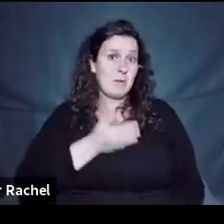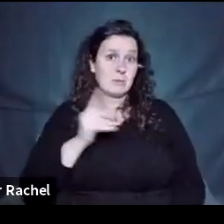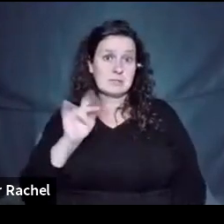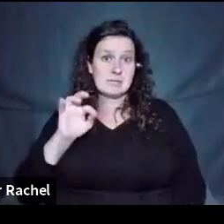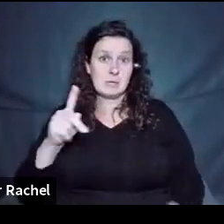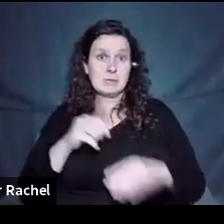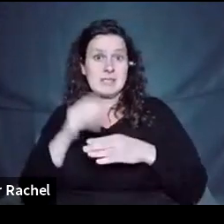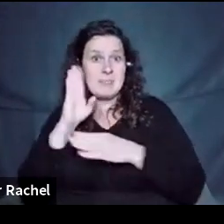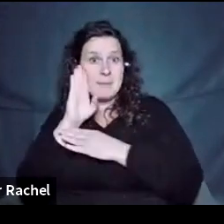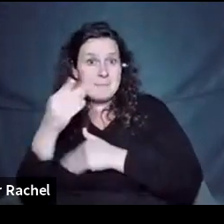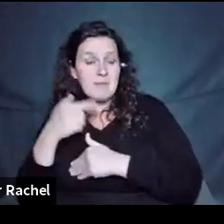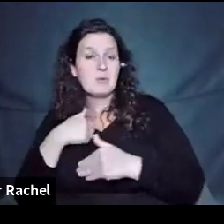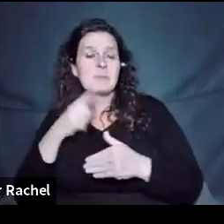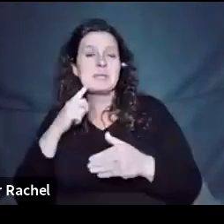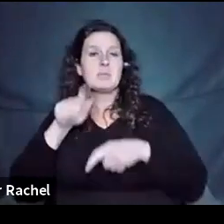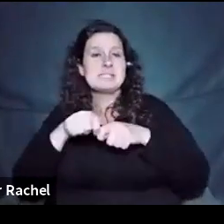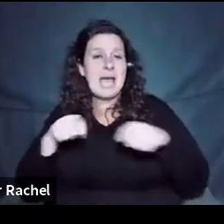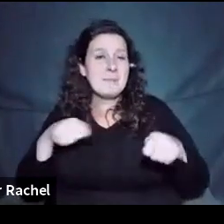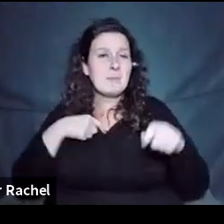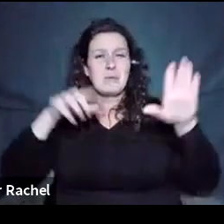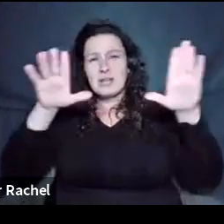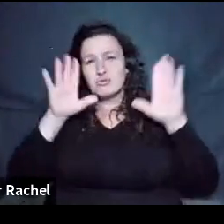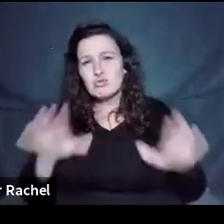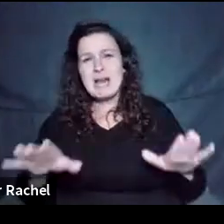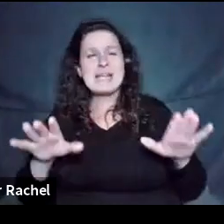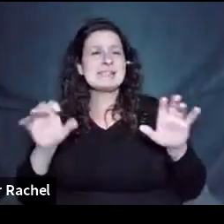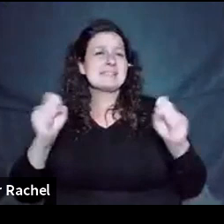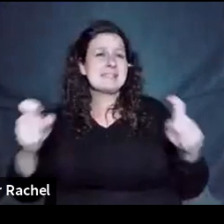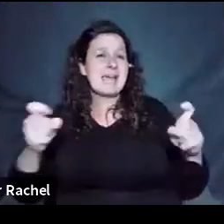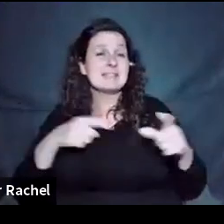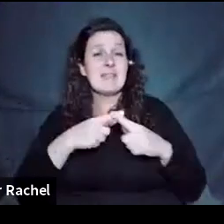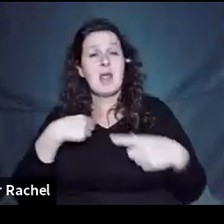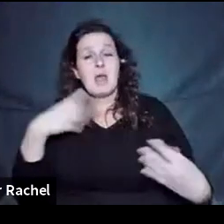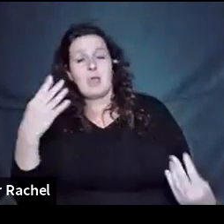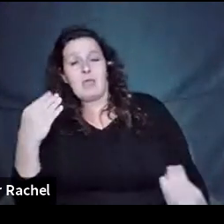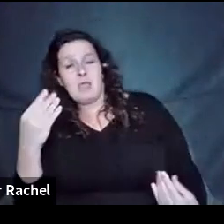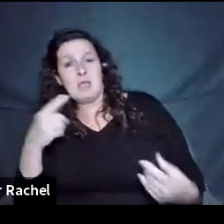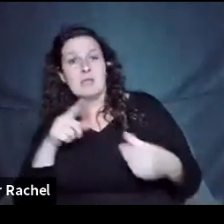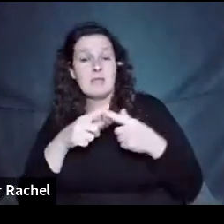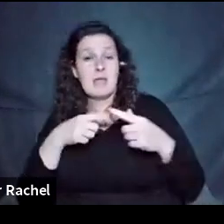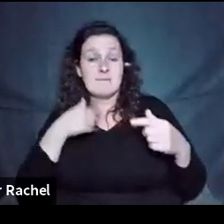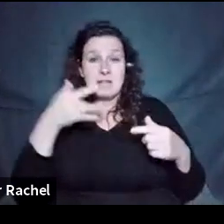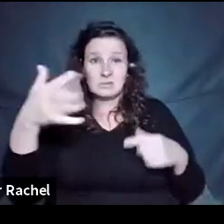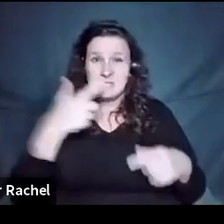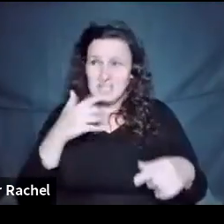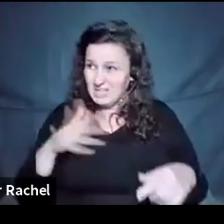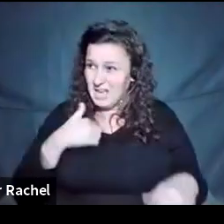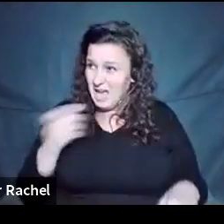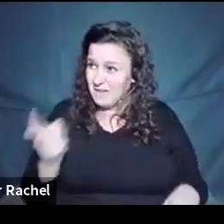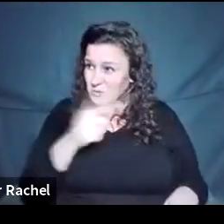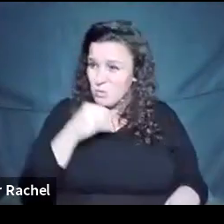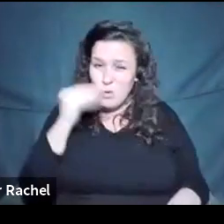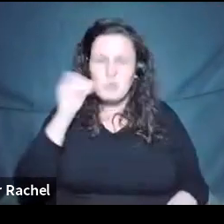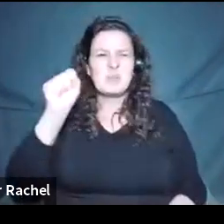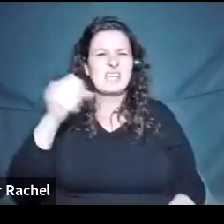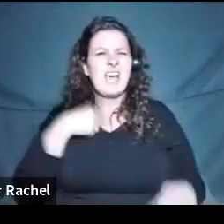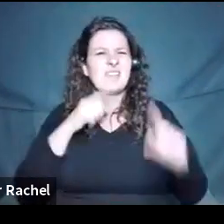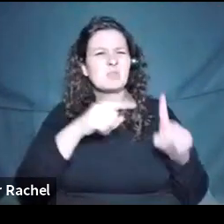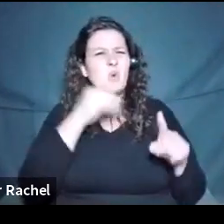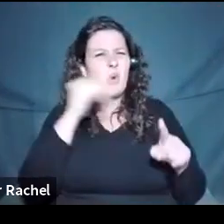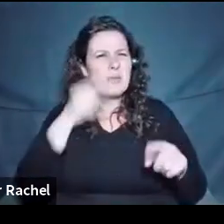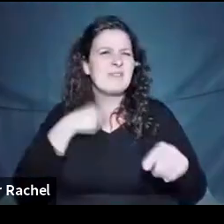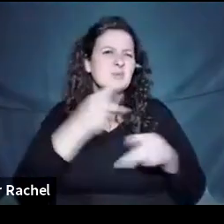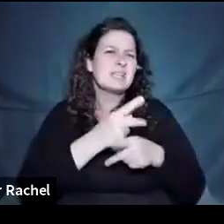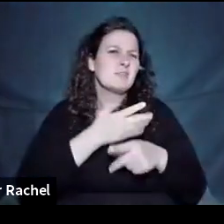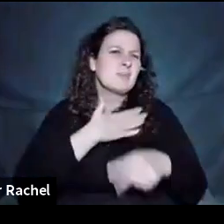me up and have a lot of great sex. And then I'd doze off. And then eventually I'd be like, wait, do I have to go home? Oh, yeah, I do have to go home. I've got kids to take